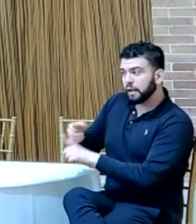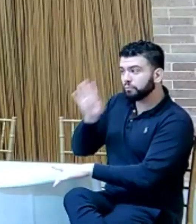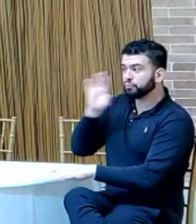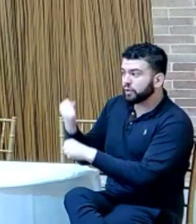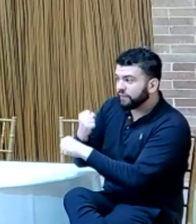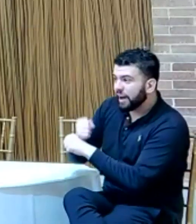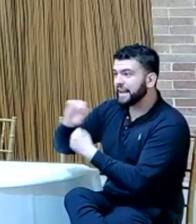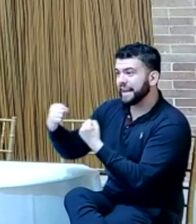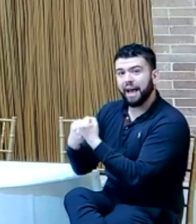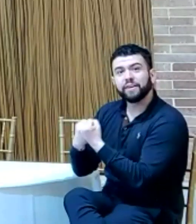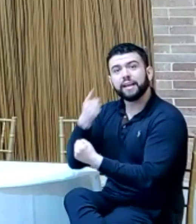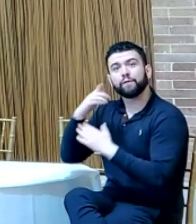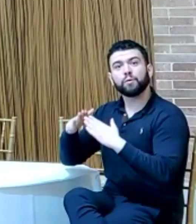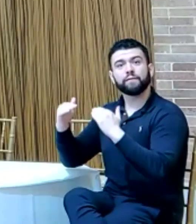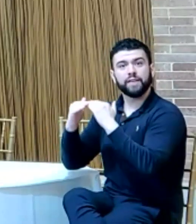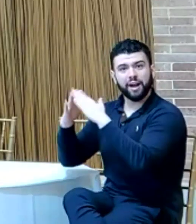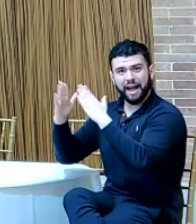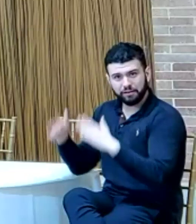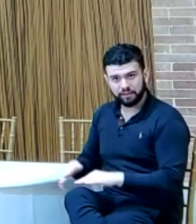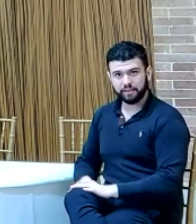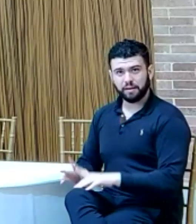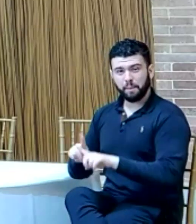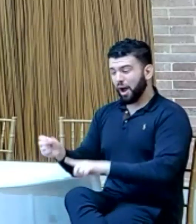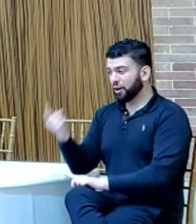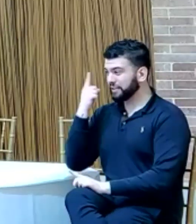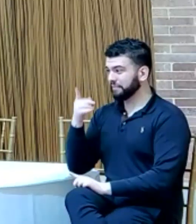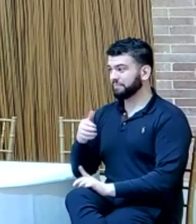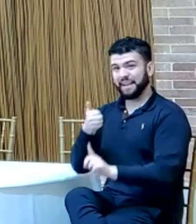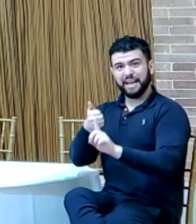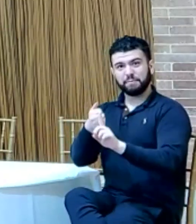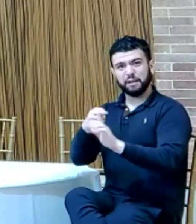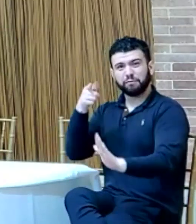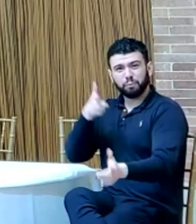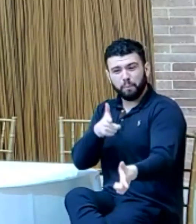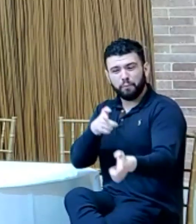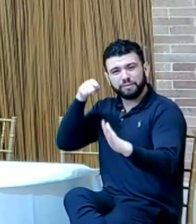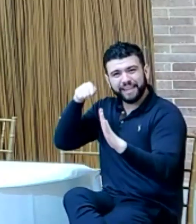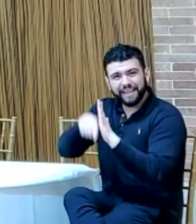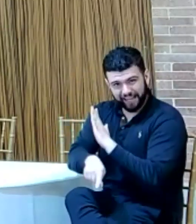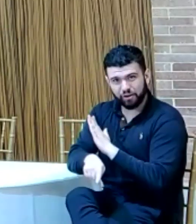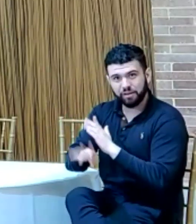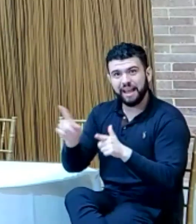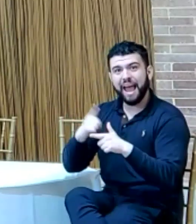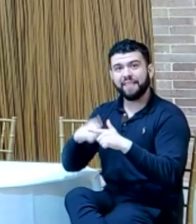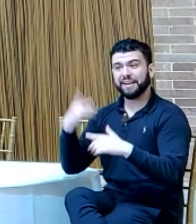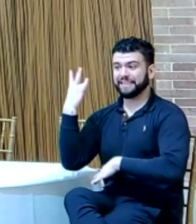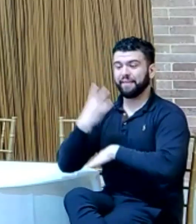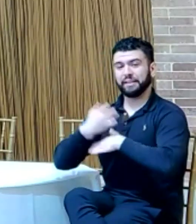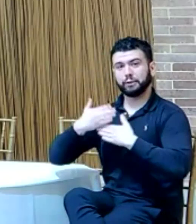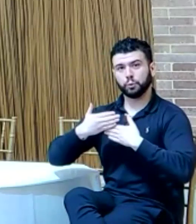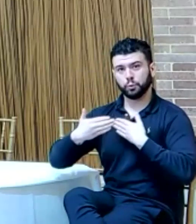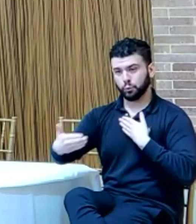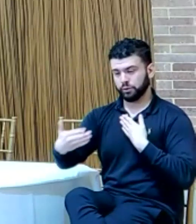until his assassination like I said seven plus days seven plus a day so that's eight days since his assassination